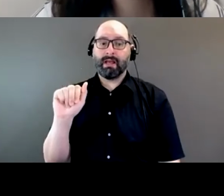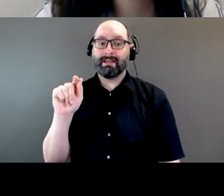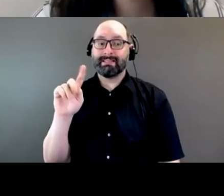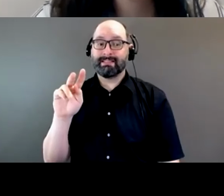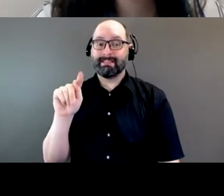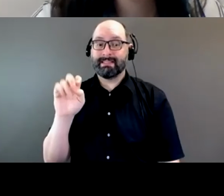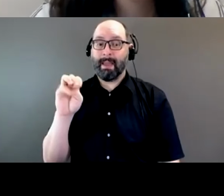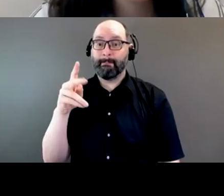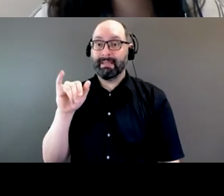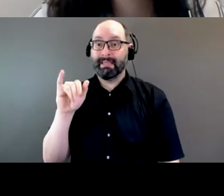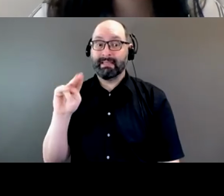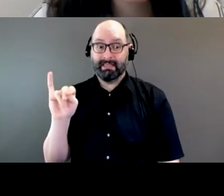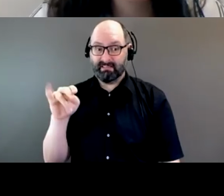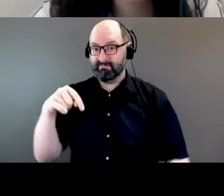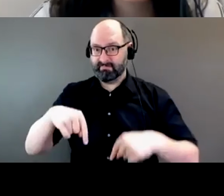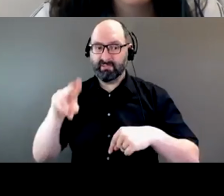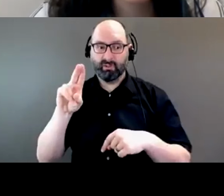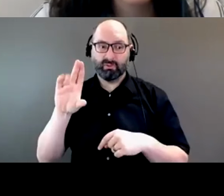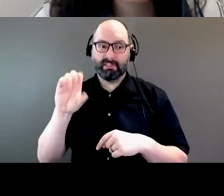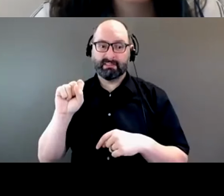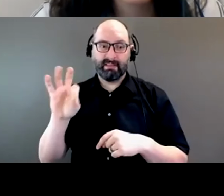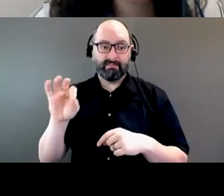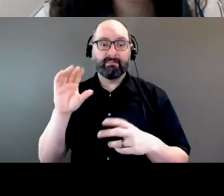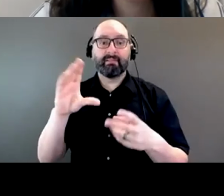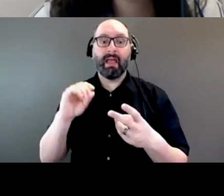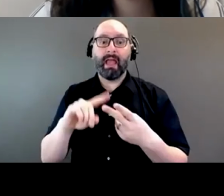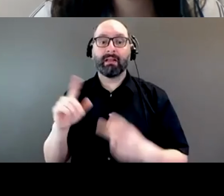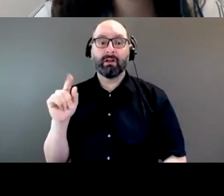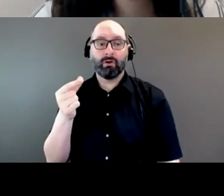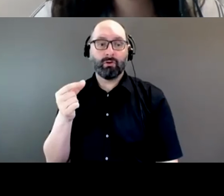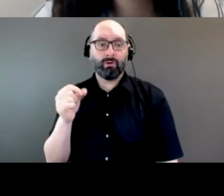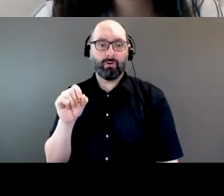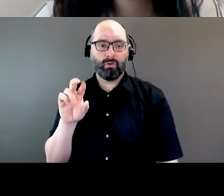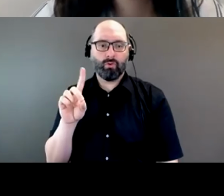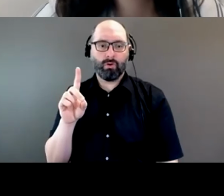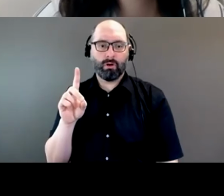for contributing the content and the materials I shared today.